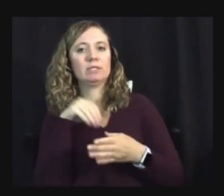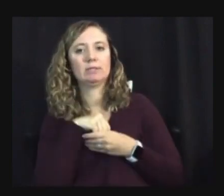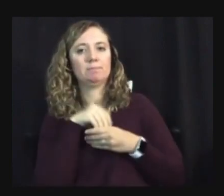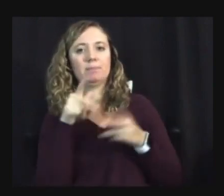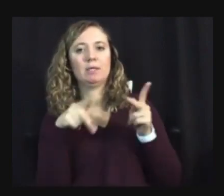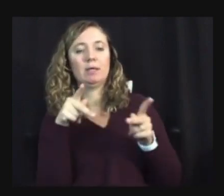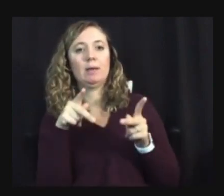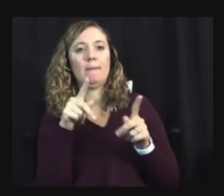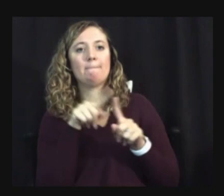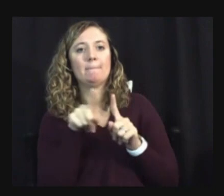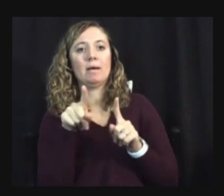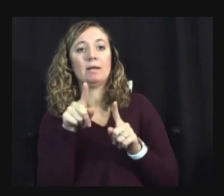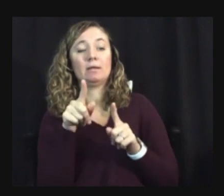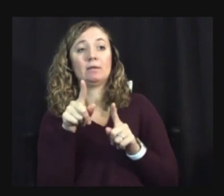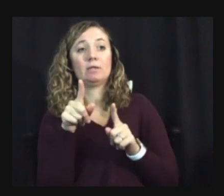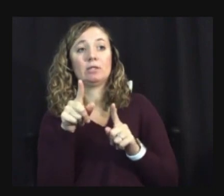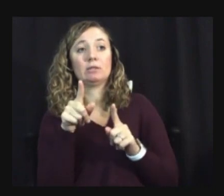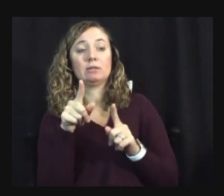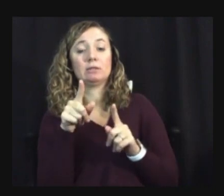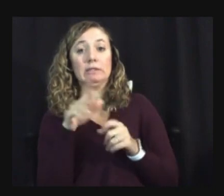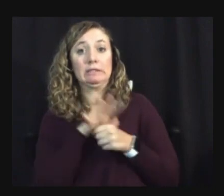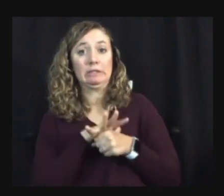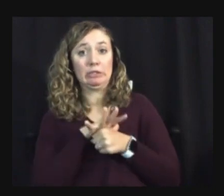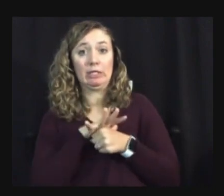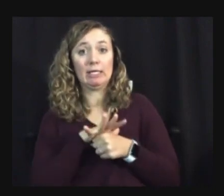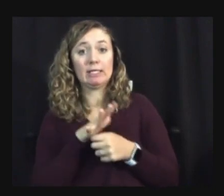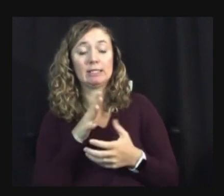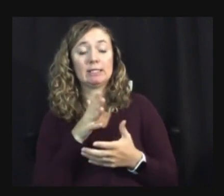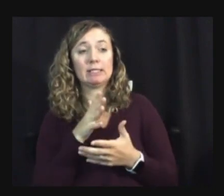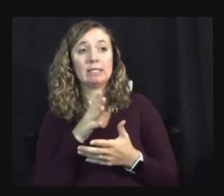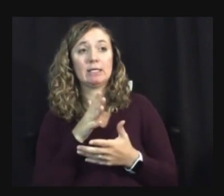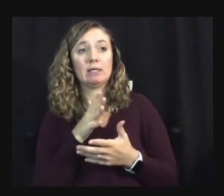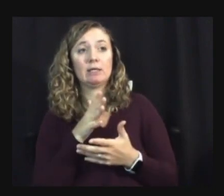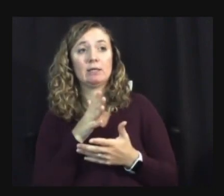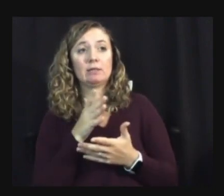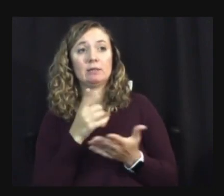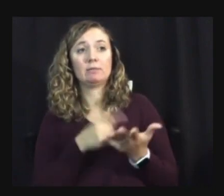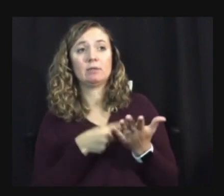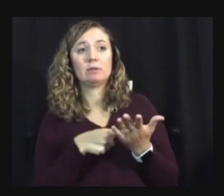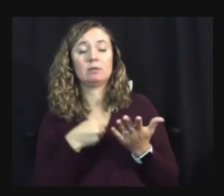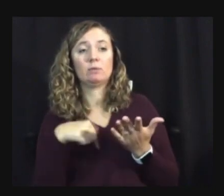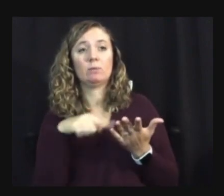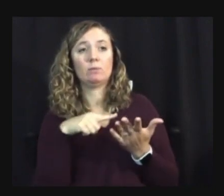But under distress is usually something that we let go